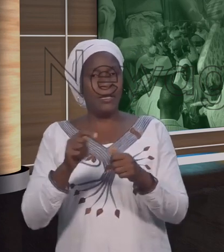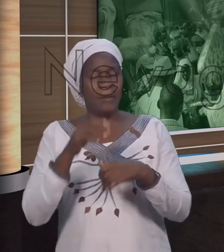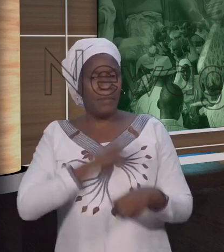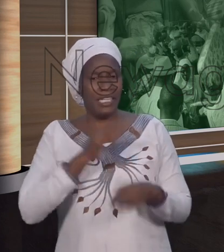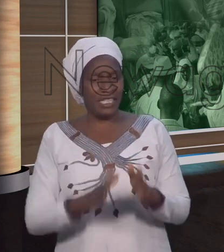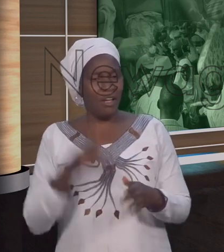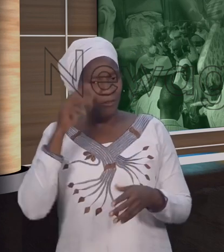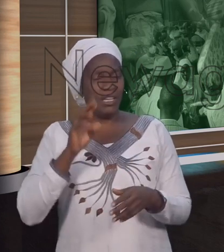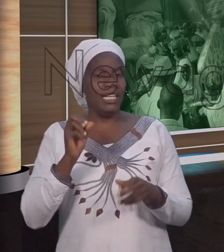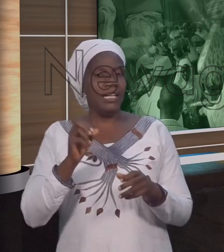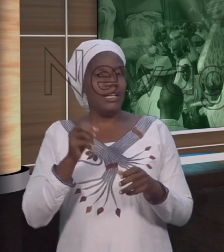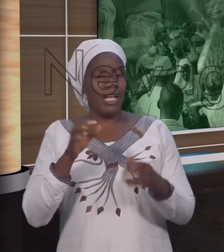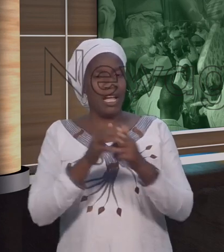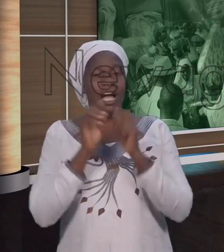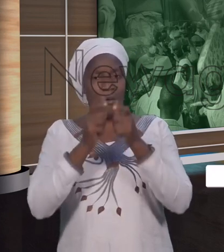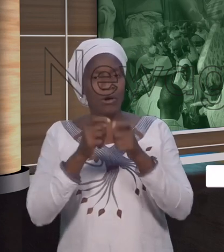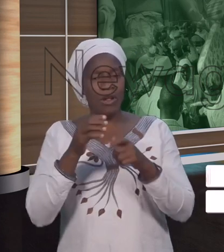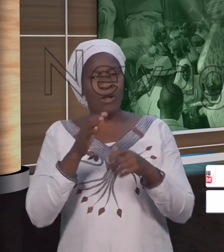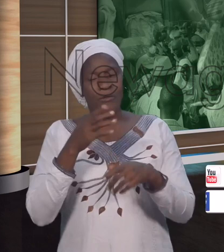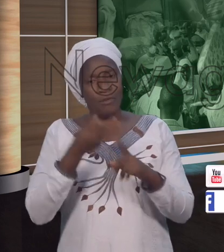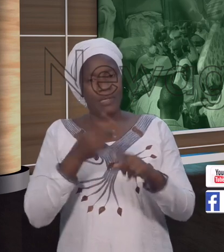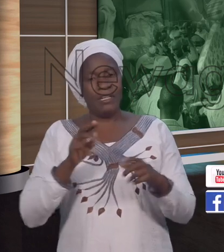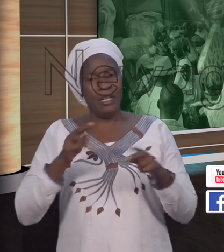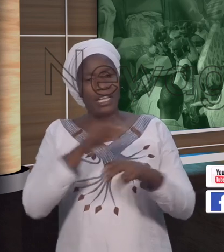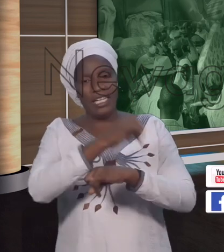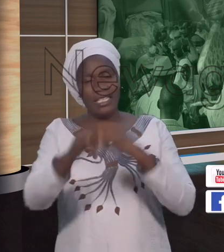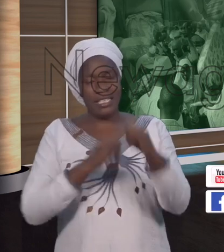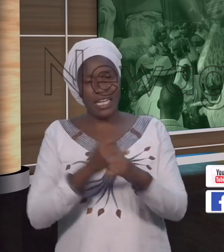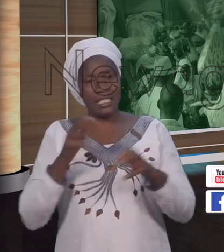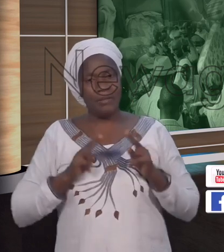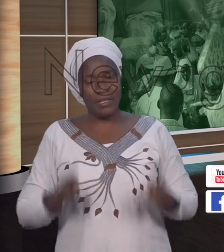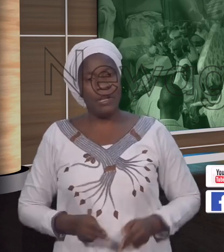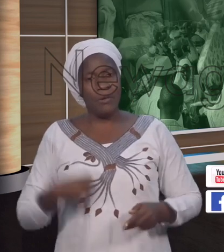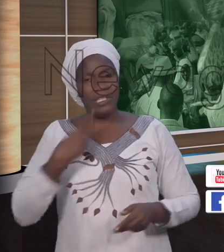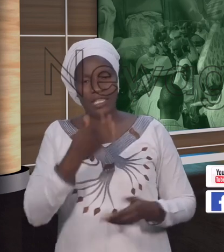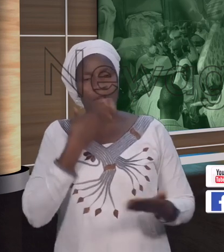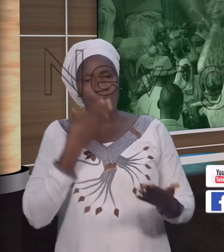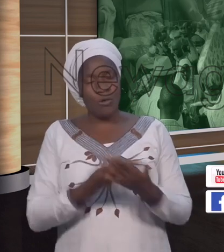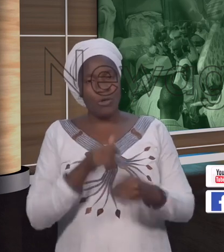her award by the International Human Rights Commission. We say more power to your elbows and greater